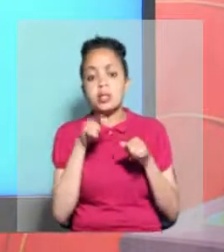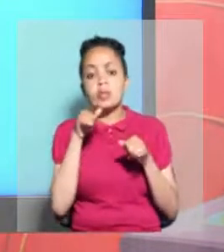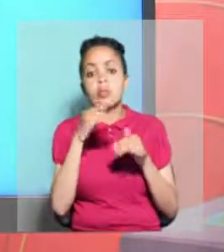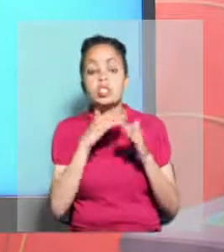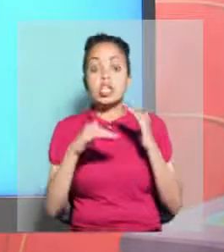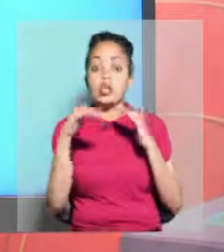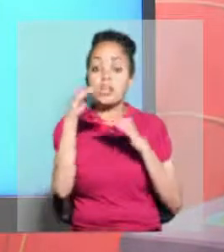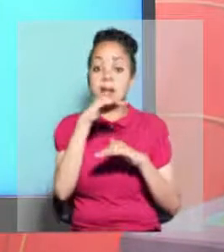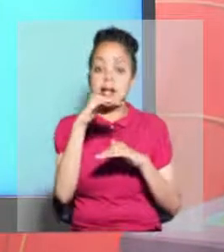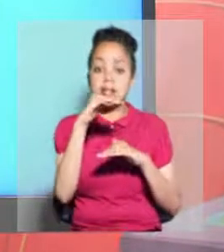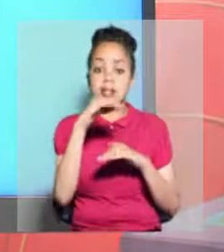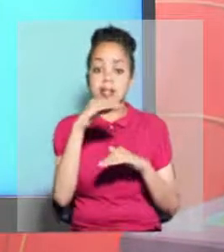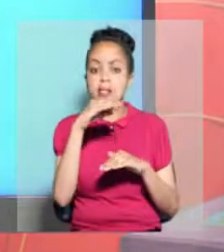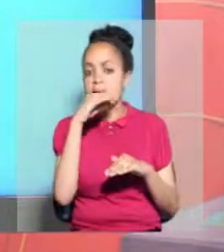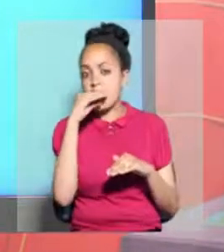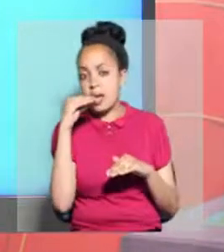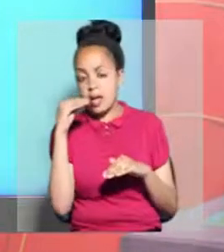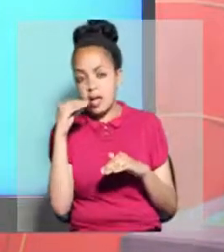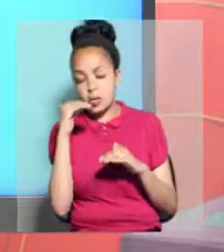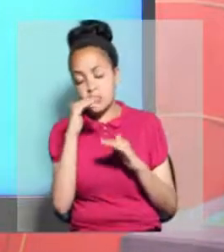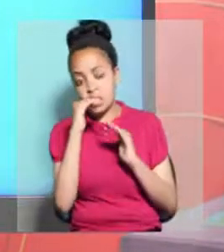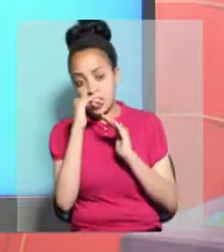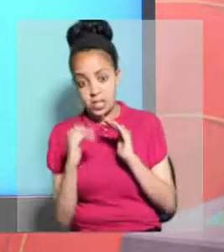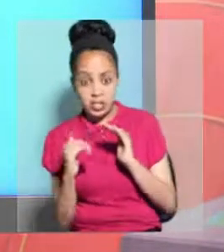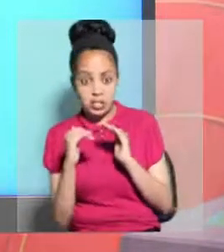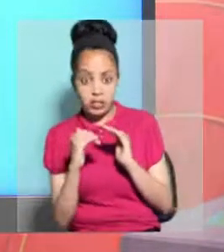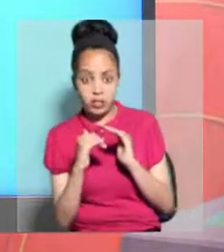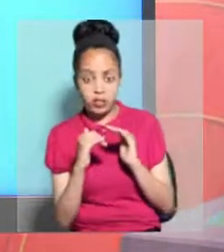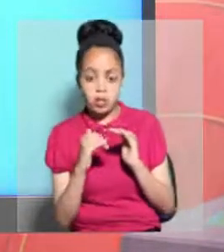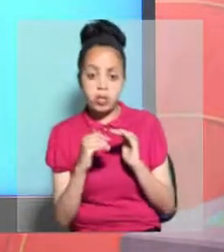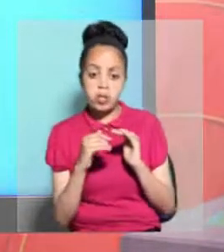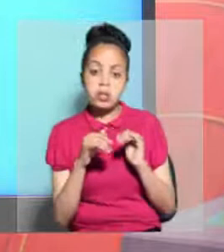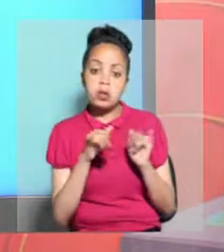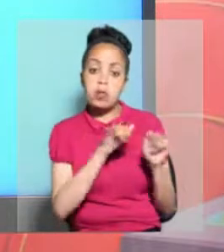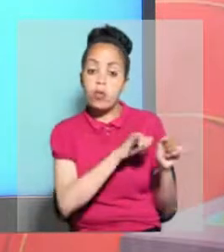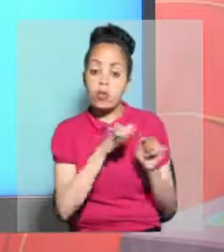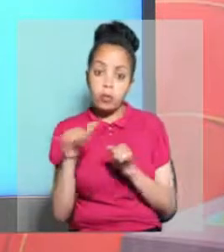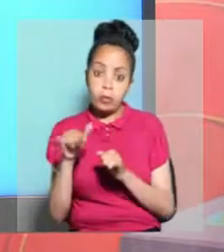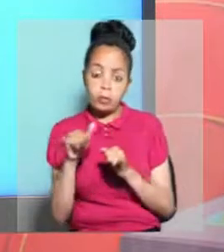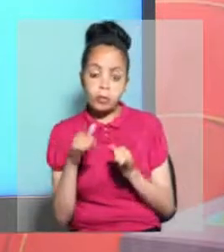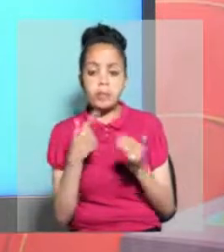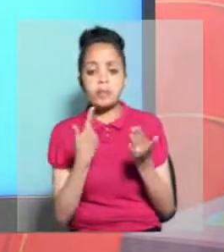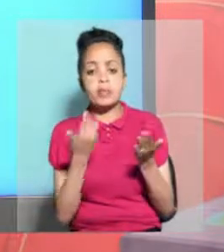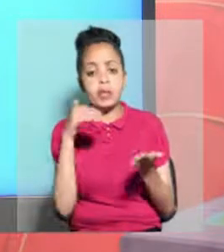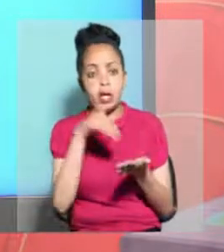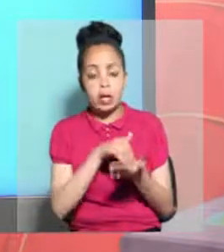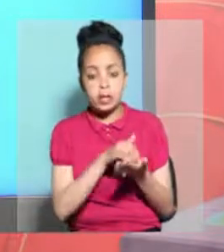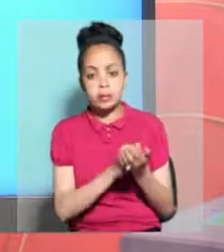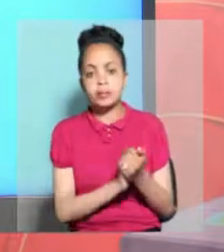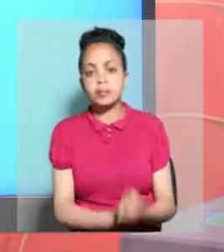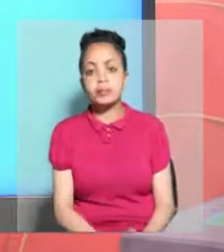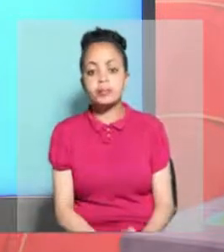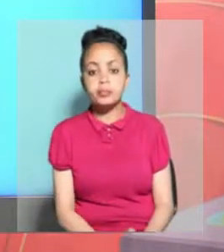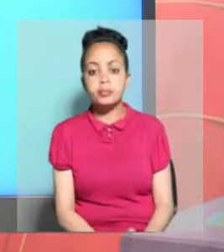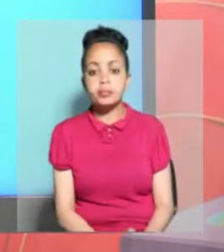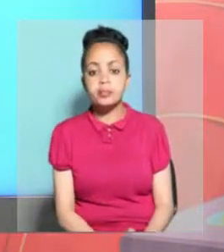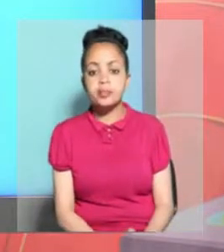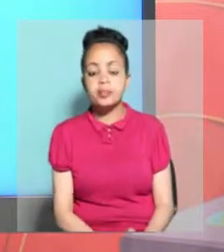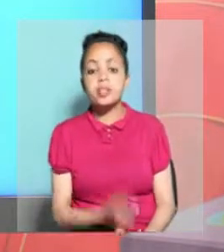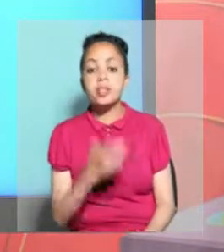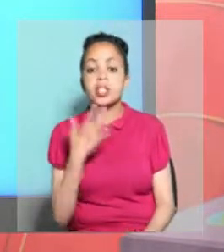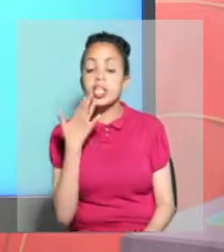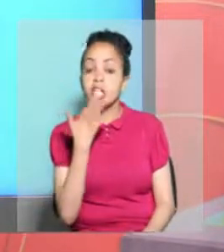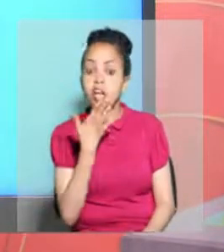is a dominant, homozygous wrinkled, which is recessive, monohybrid. And again, there is homozygous